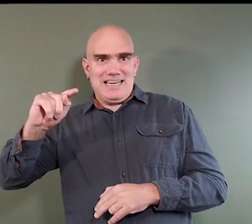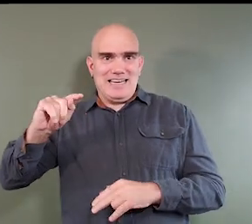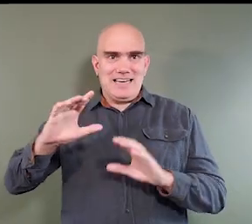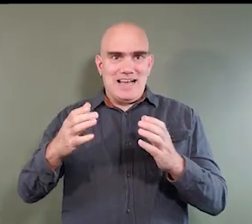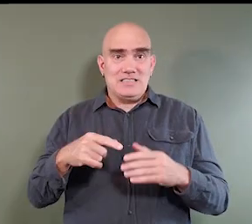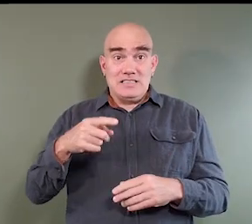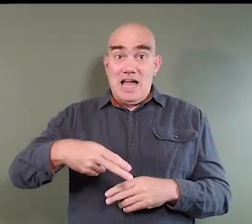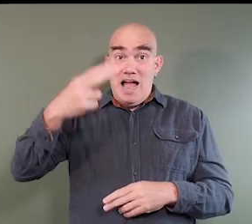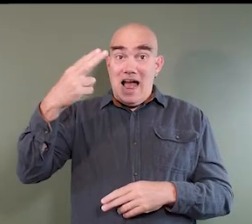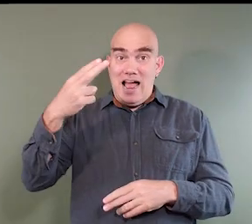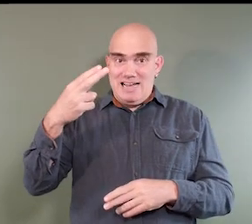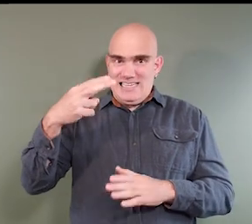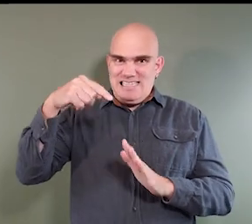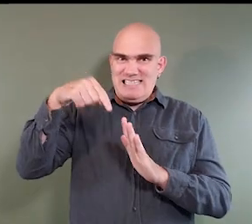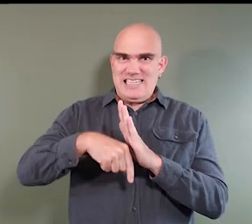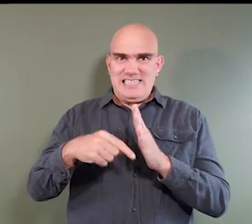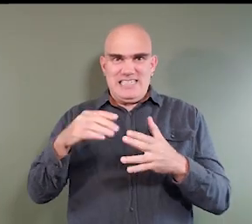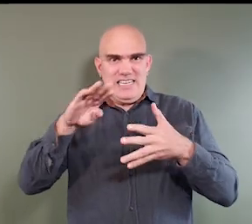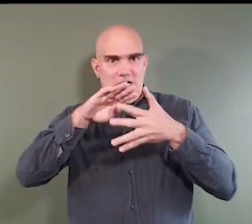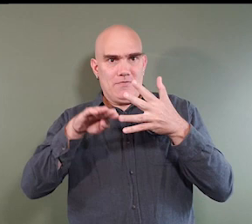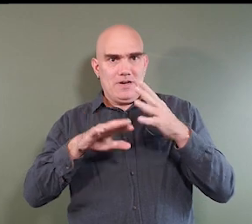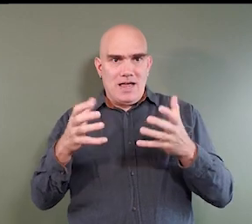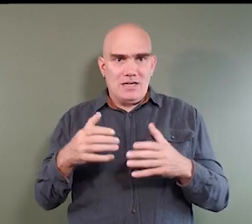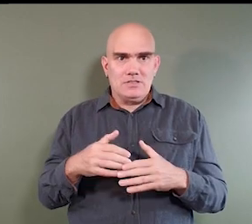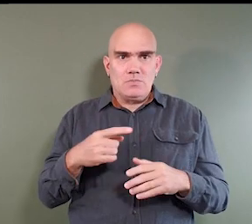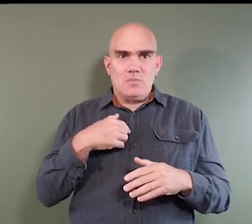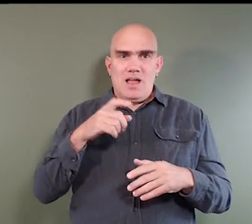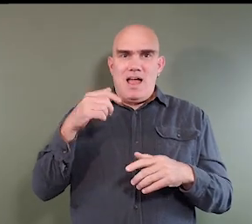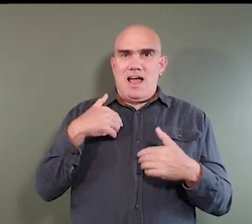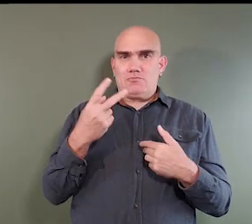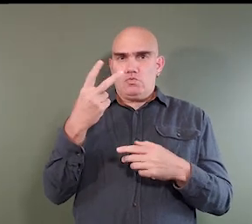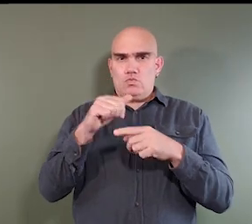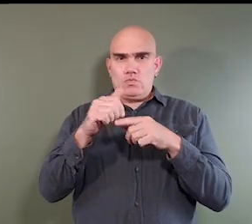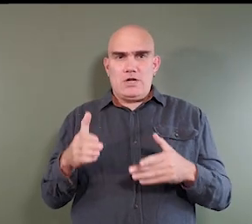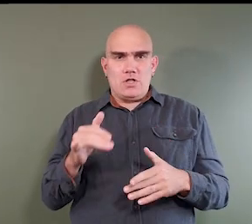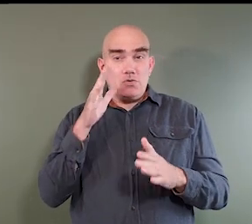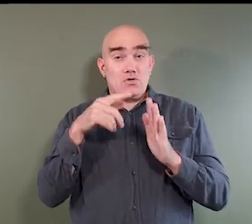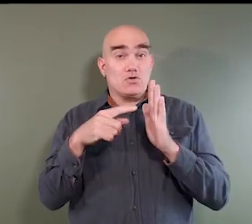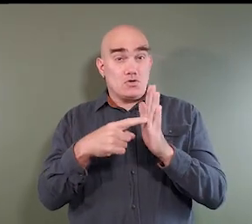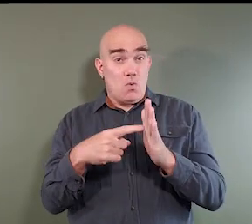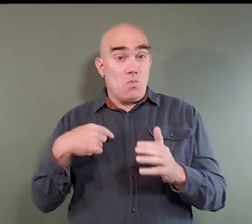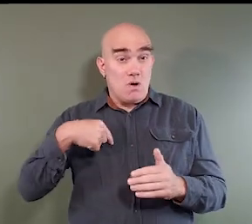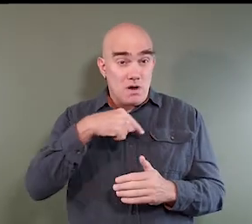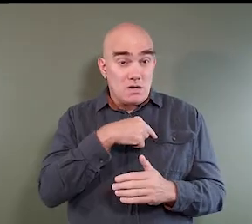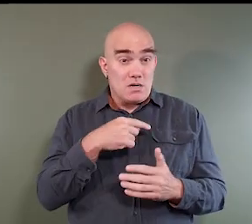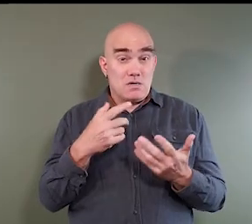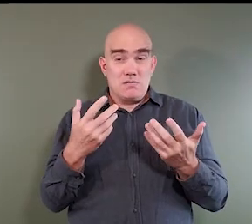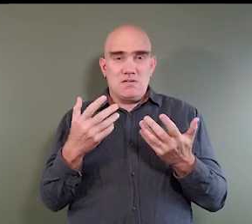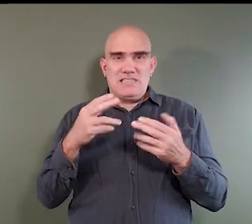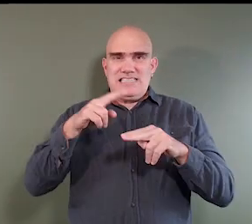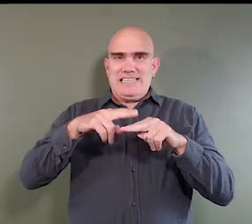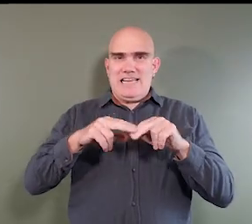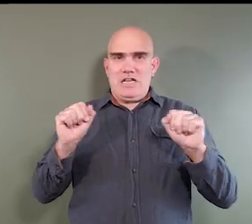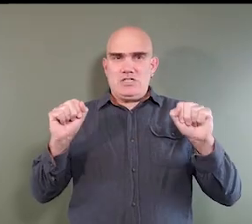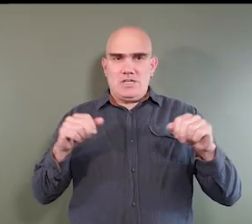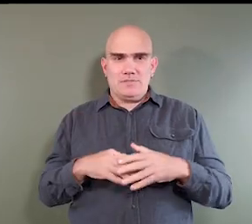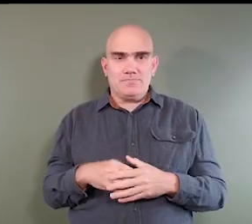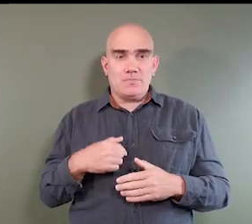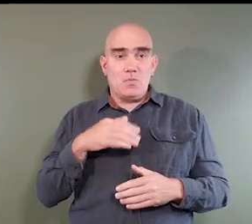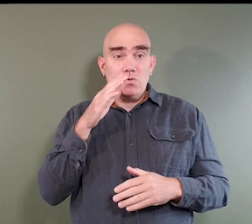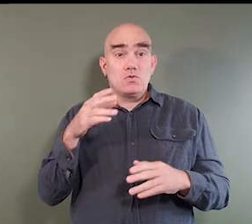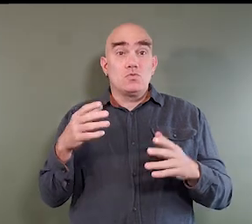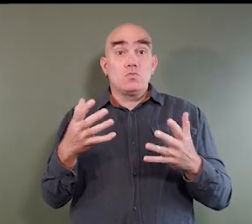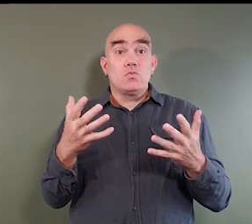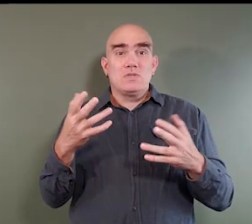is a high-intensity interval class where we have two trainers that are going to be showing seated exercises. I will be doing the